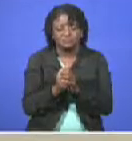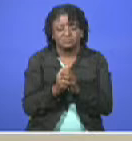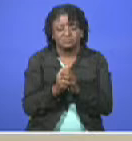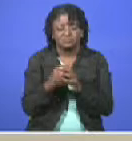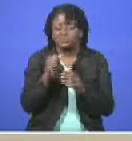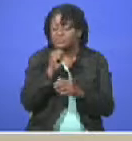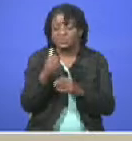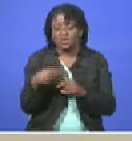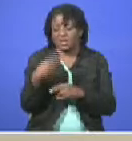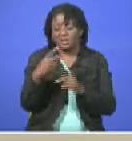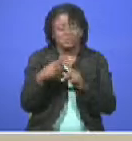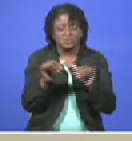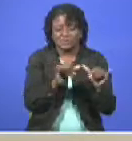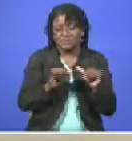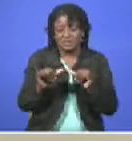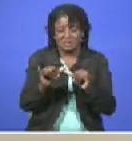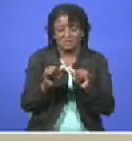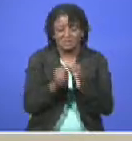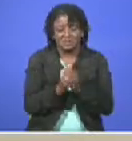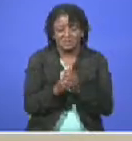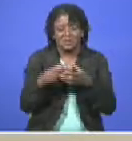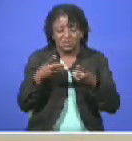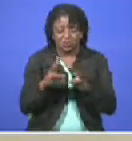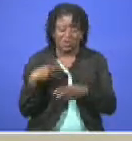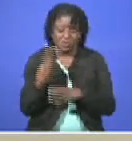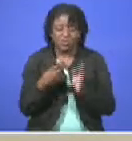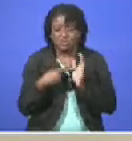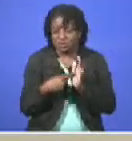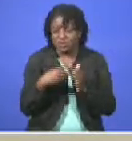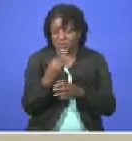The way we show them appreciation in terms of remuneration,